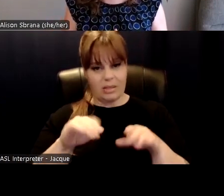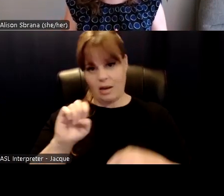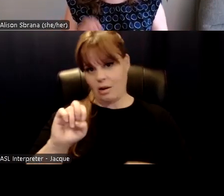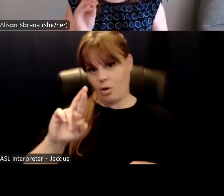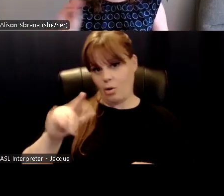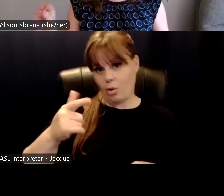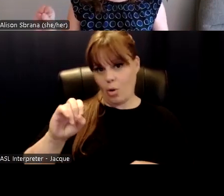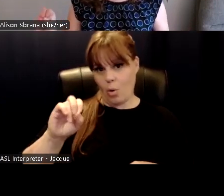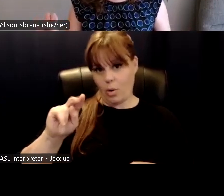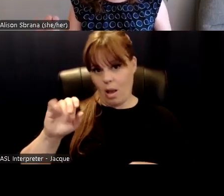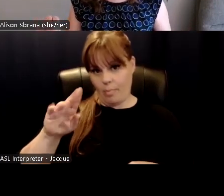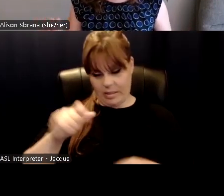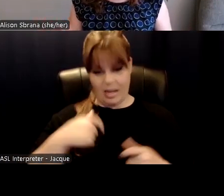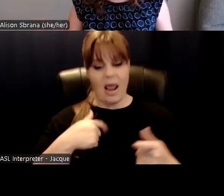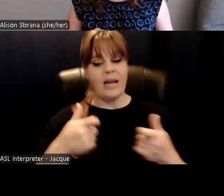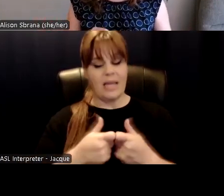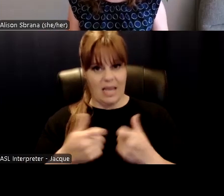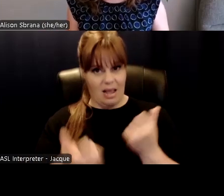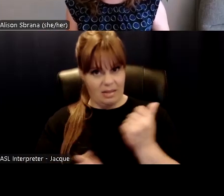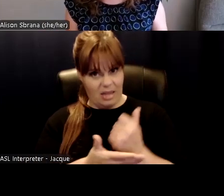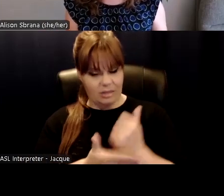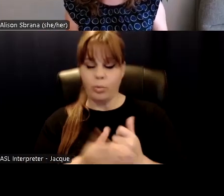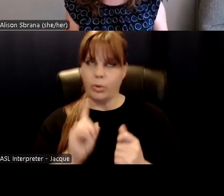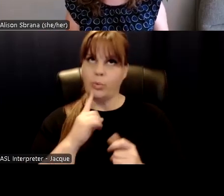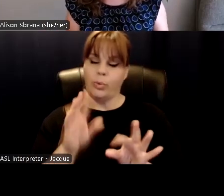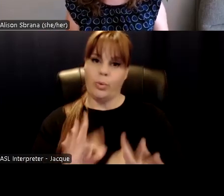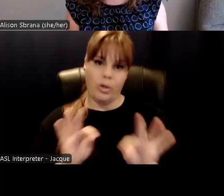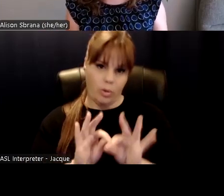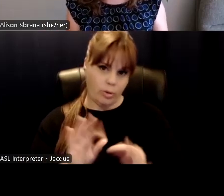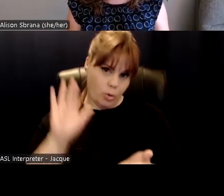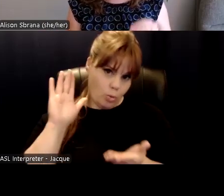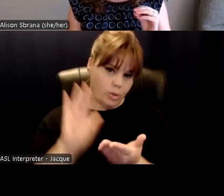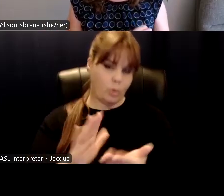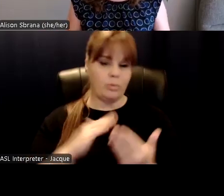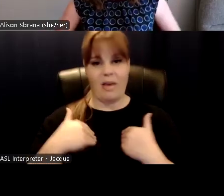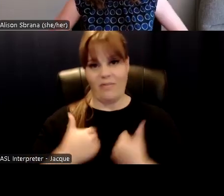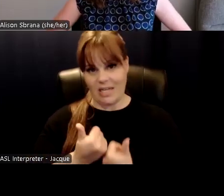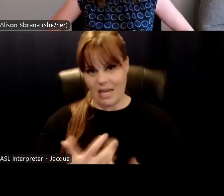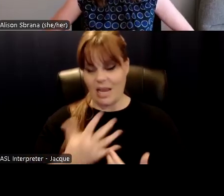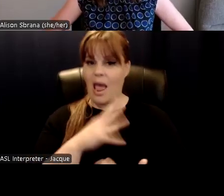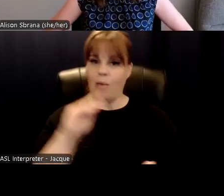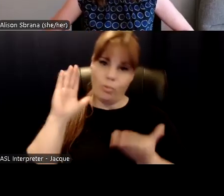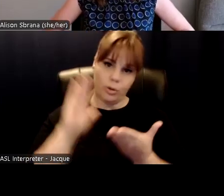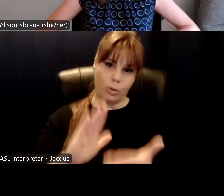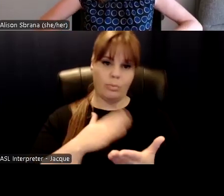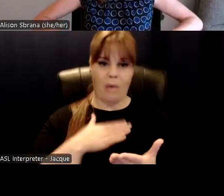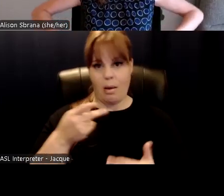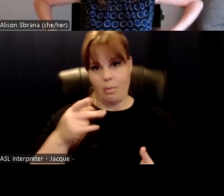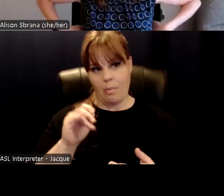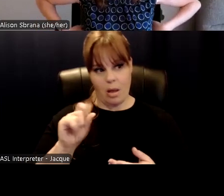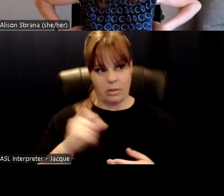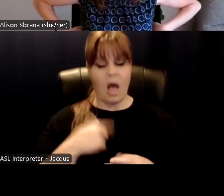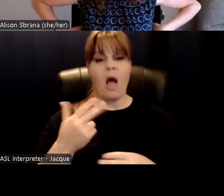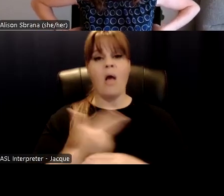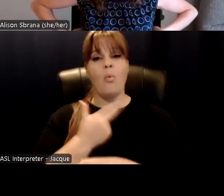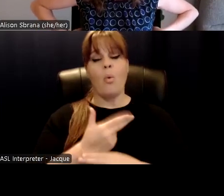electronic assist, which was absolutely critical to ease my fatigue and my POTS. And I wore a Bluetooth